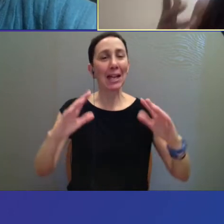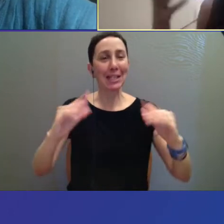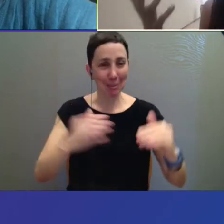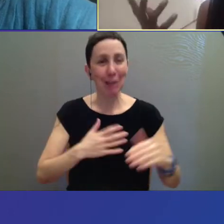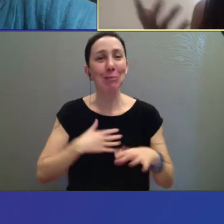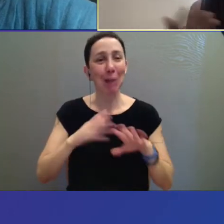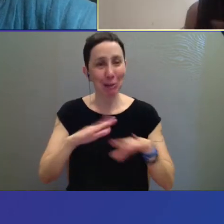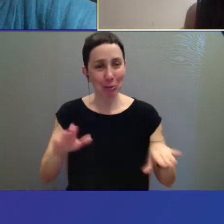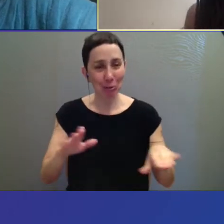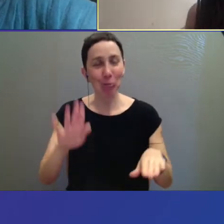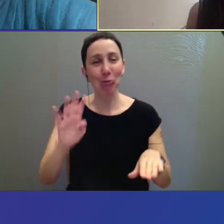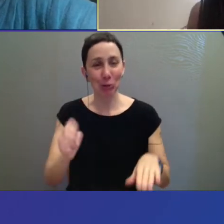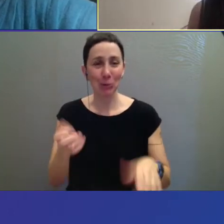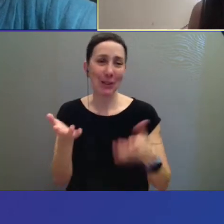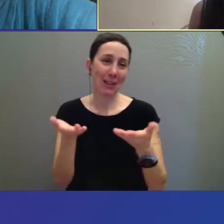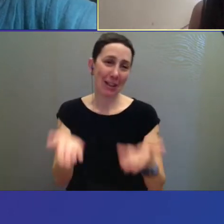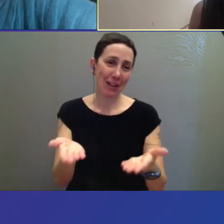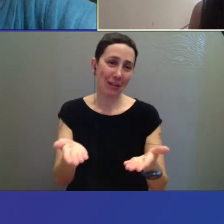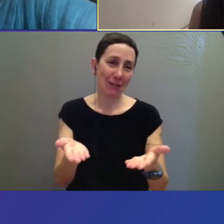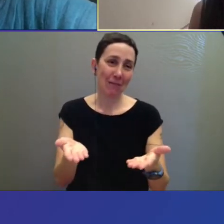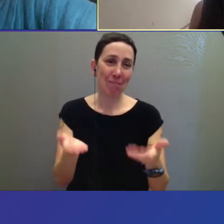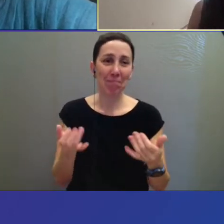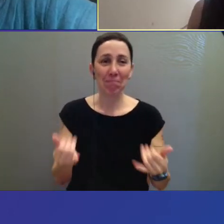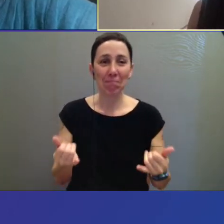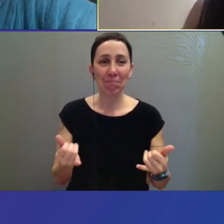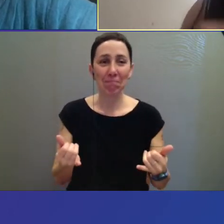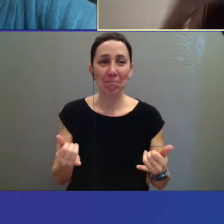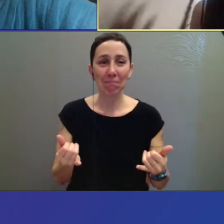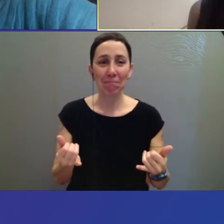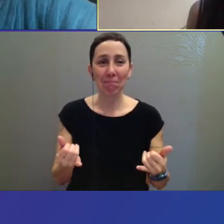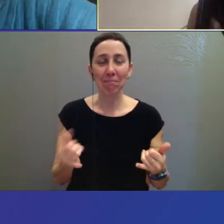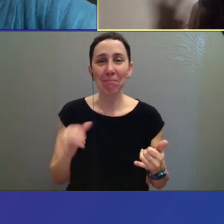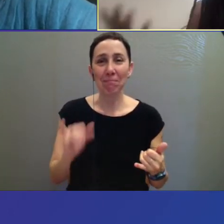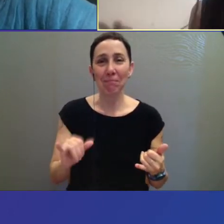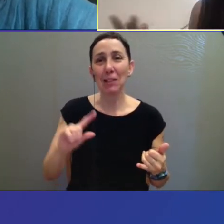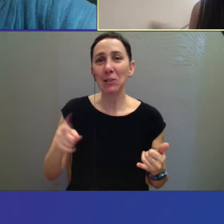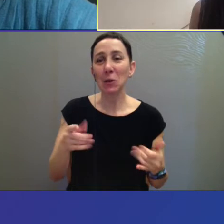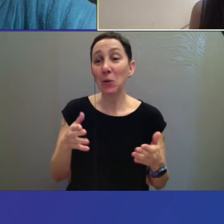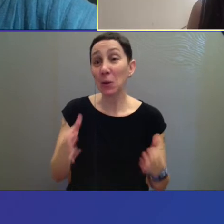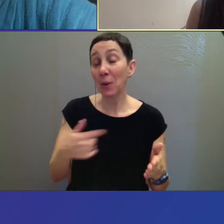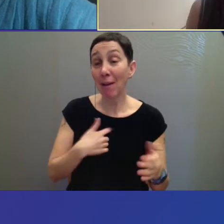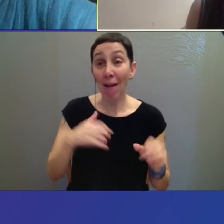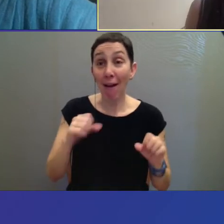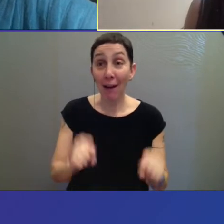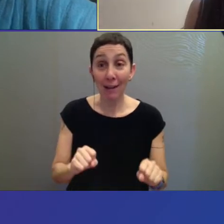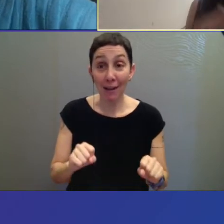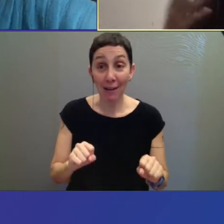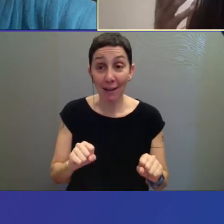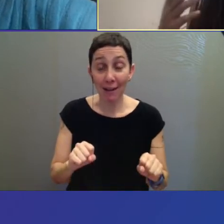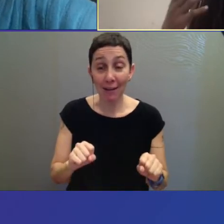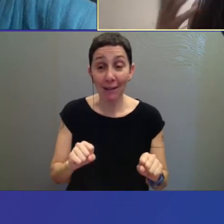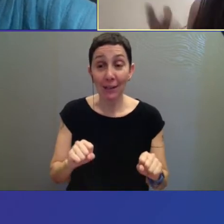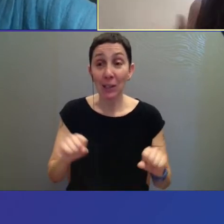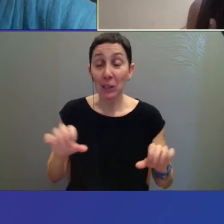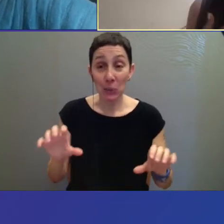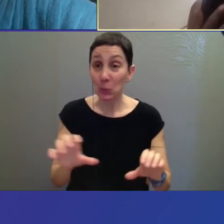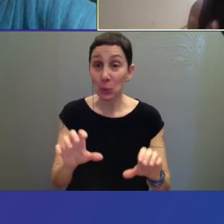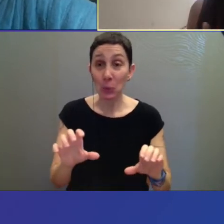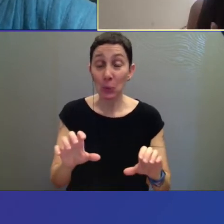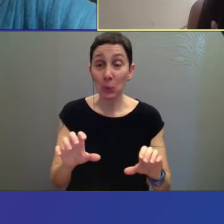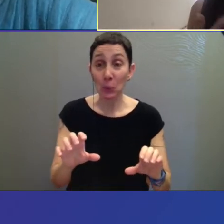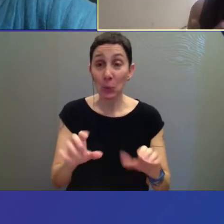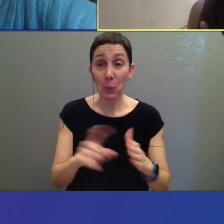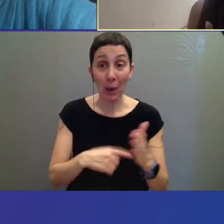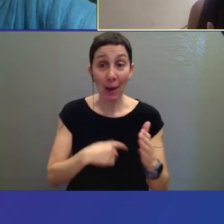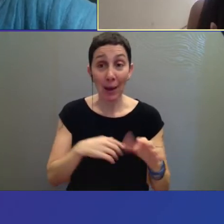there and present. And that's the only way in which I can do what I do. Now, it doesn't